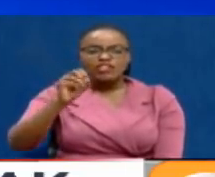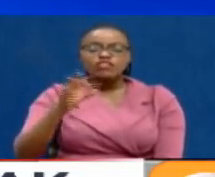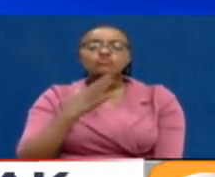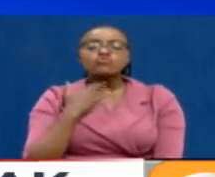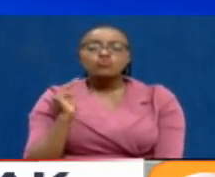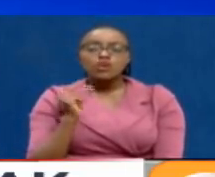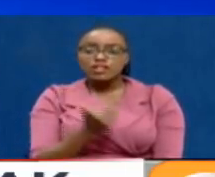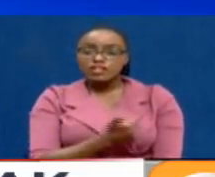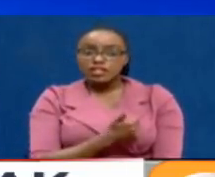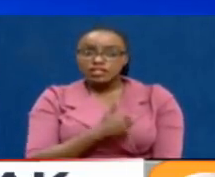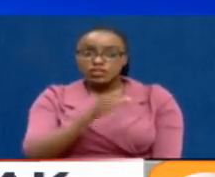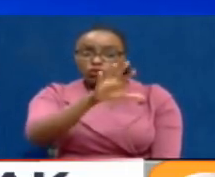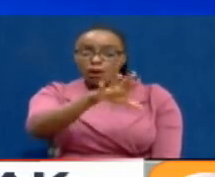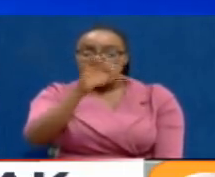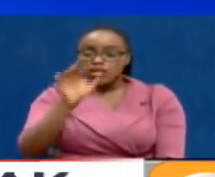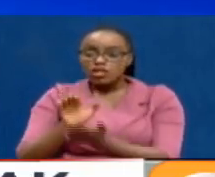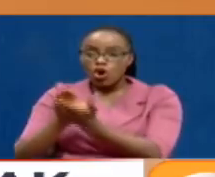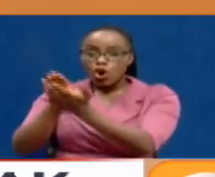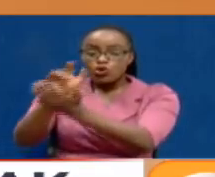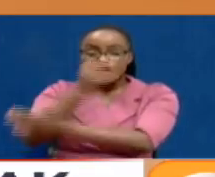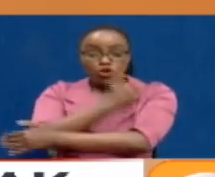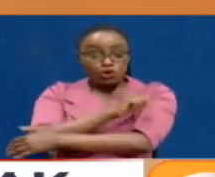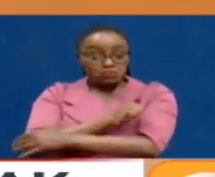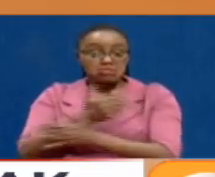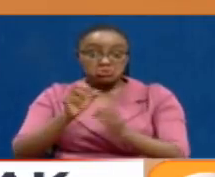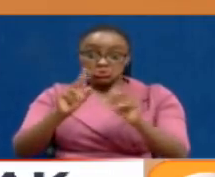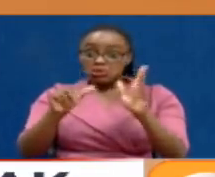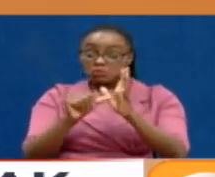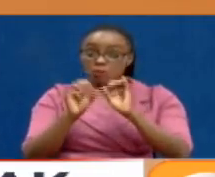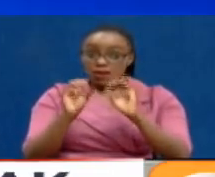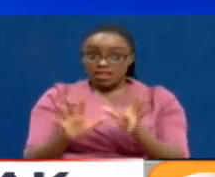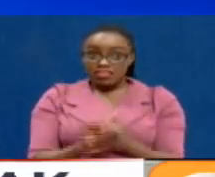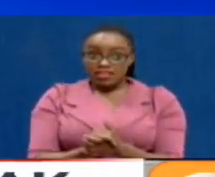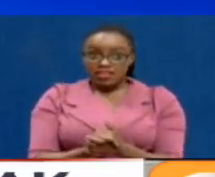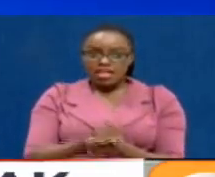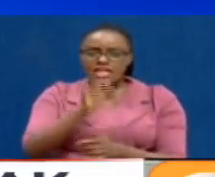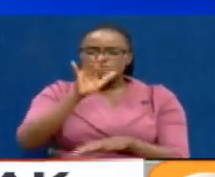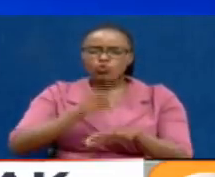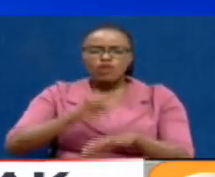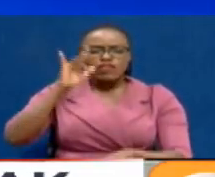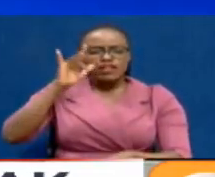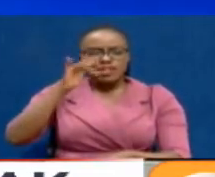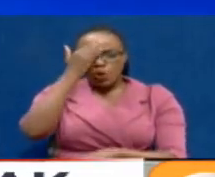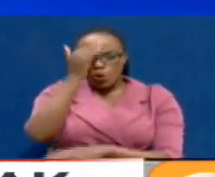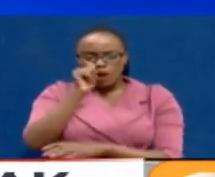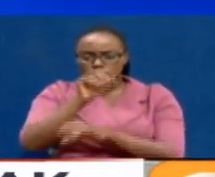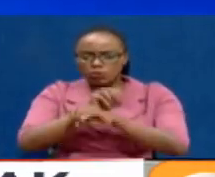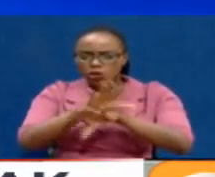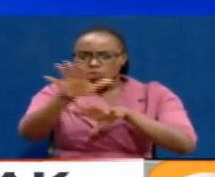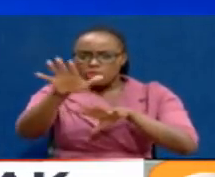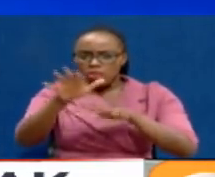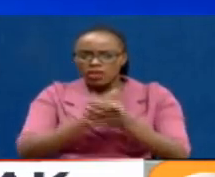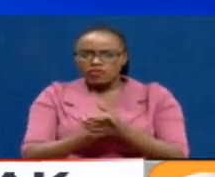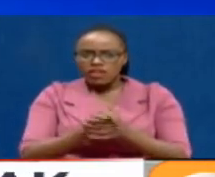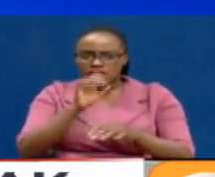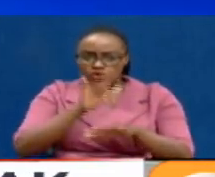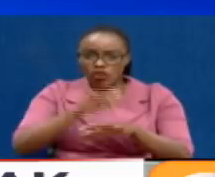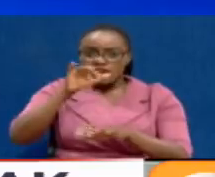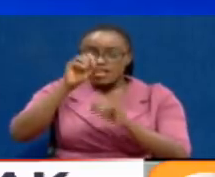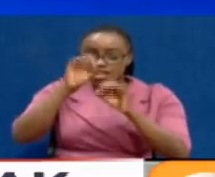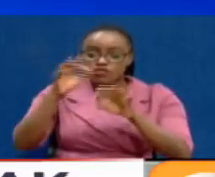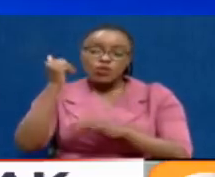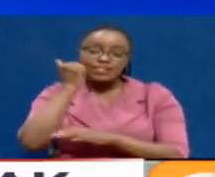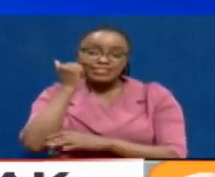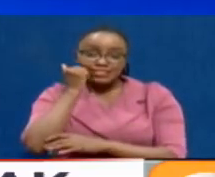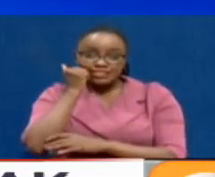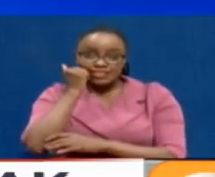us to take you and quarantine you. Doesn't it help though if you're infected so that you don't spread? It does. If you are, yes. That's what I'm saying. If you're